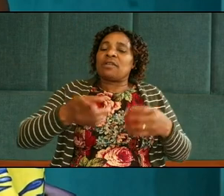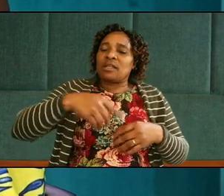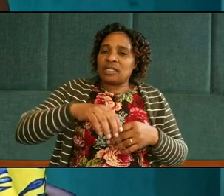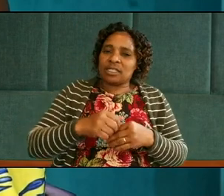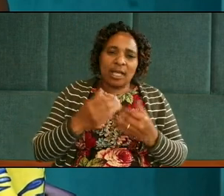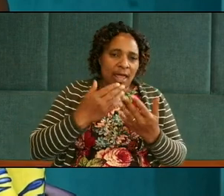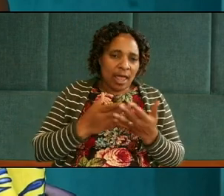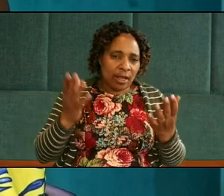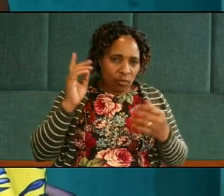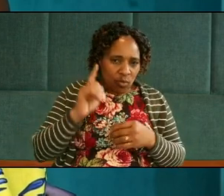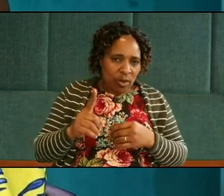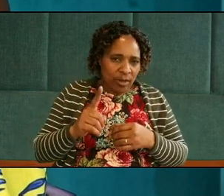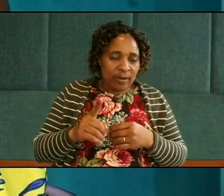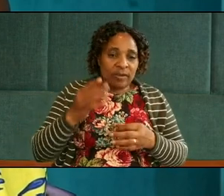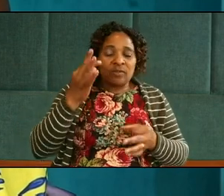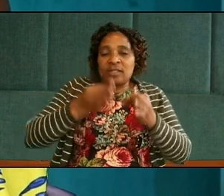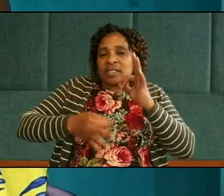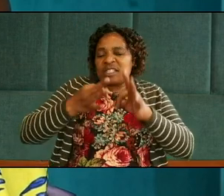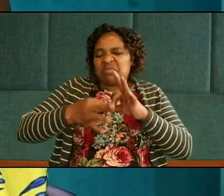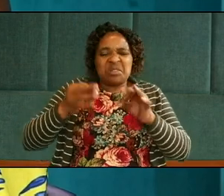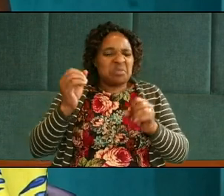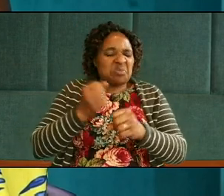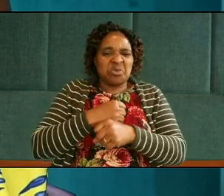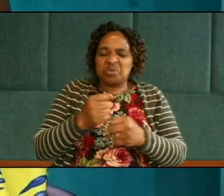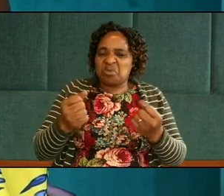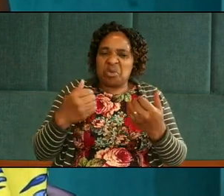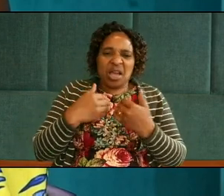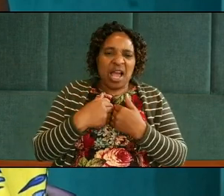notice that in judgment, we'll not have the